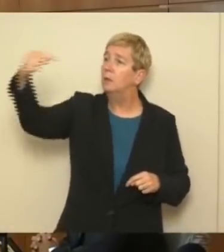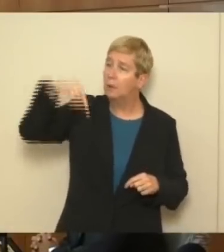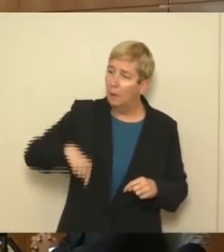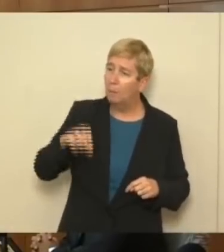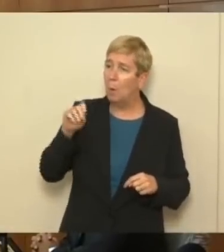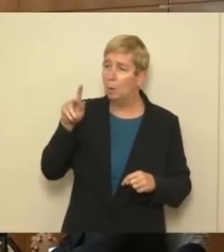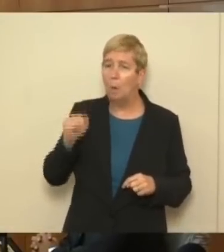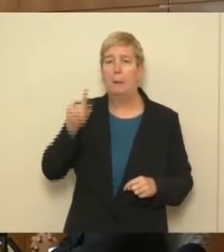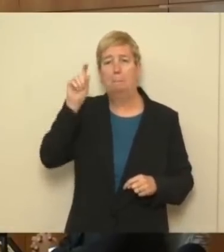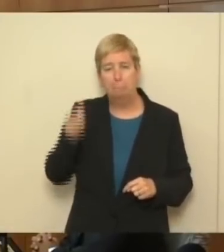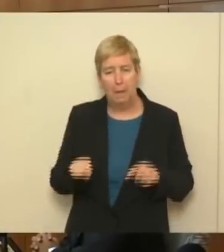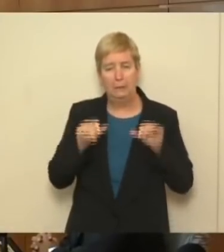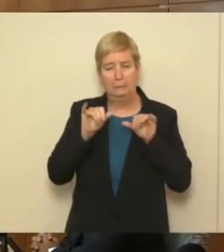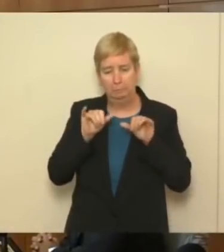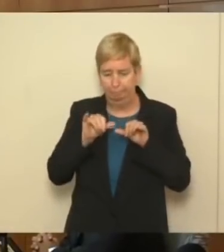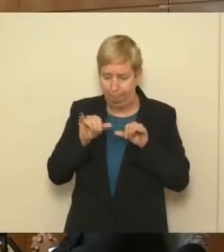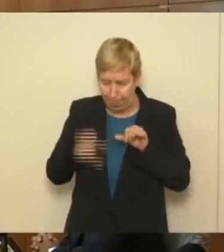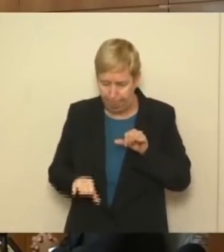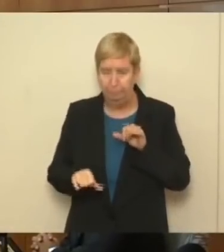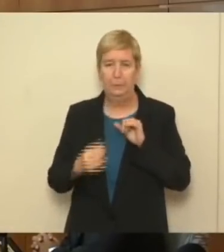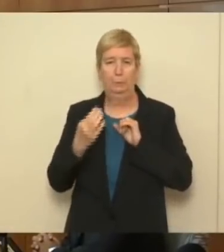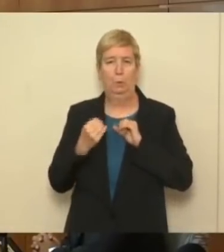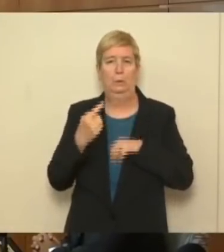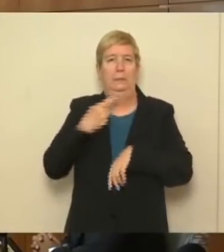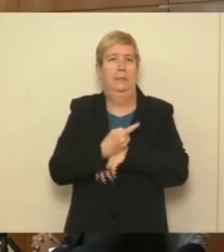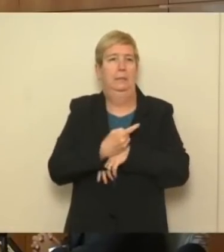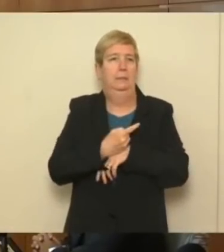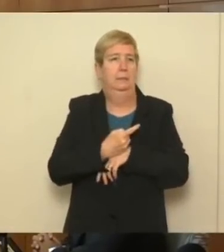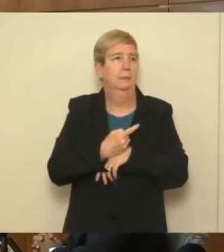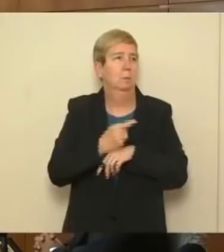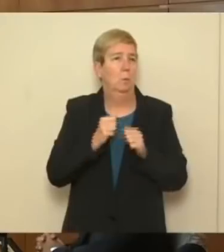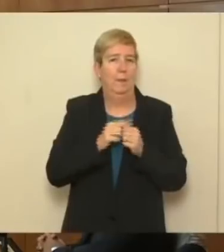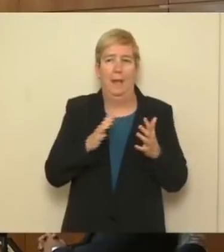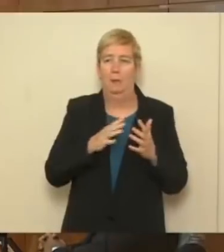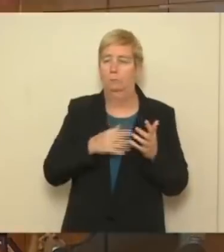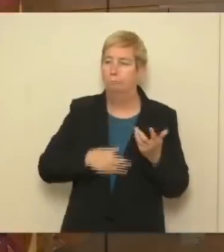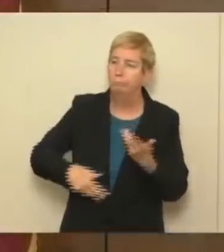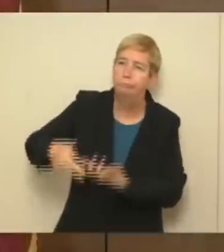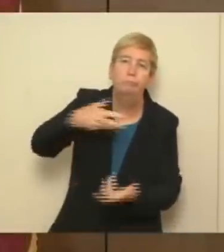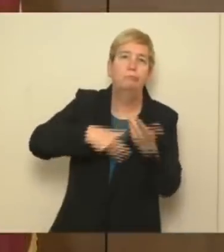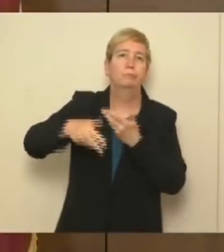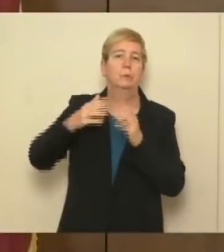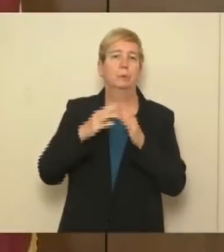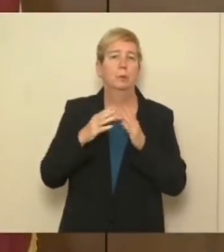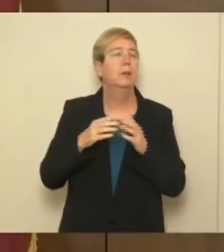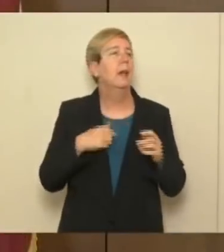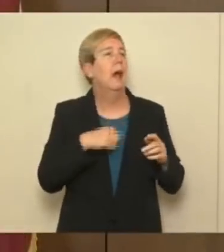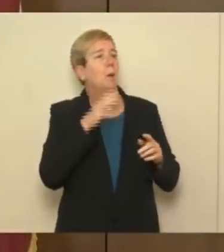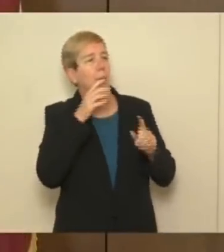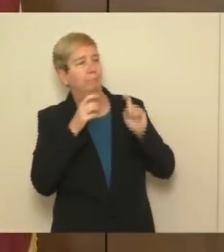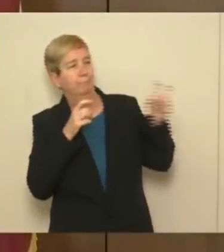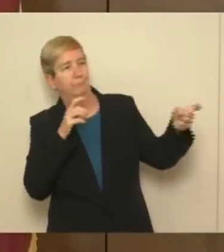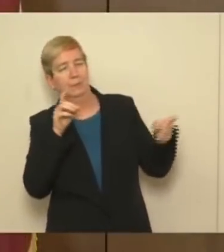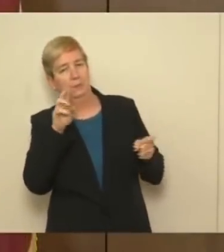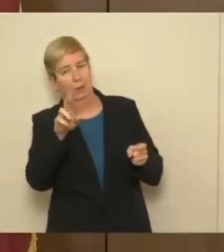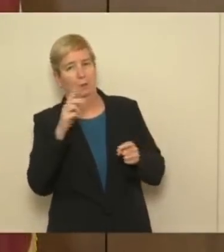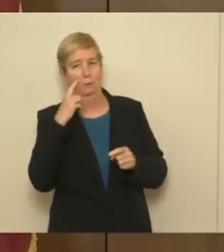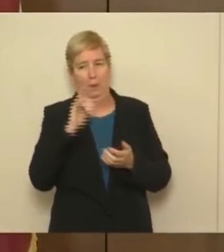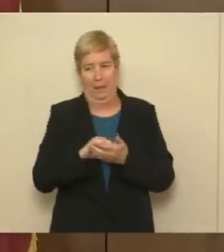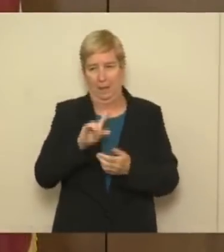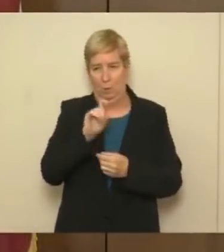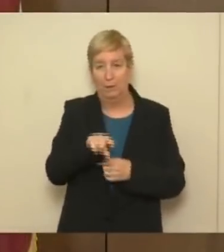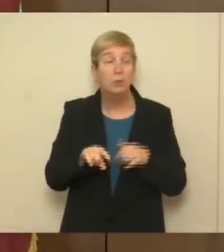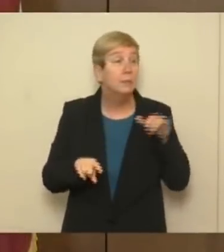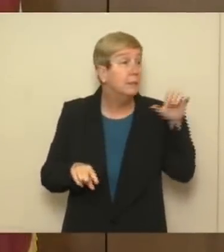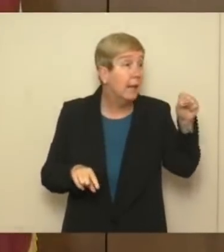days that air travelers currently have to do. Yeah, I'm going to go to Dr. Grace for that question, but I'm going to tell, yes, we